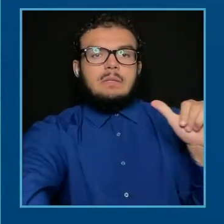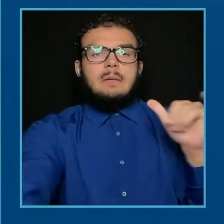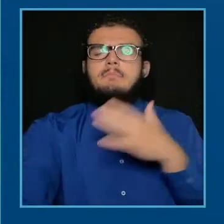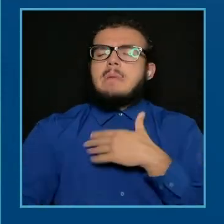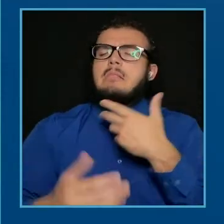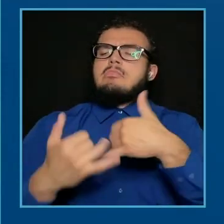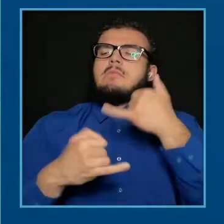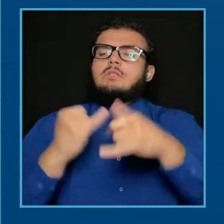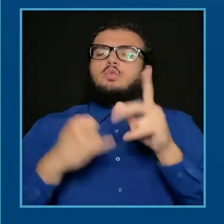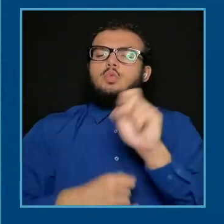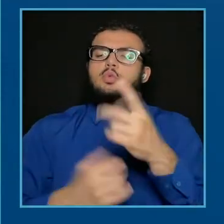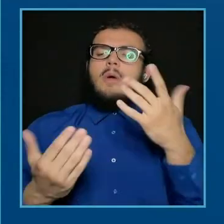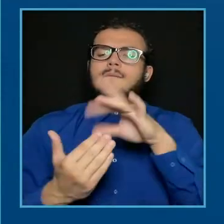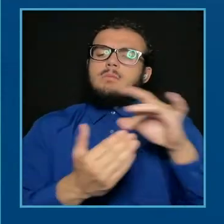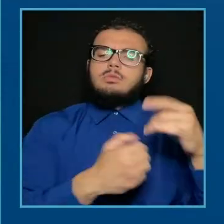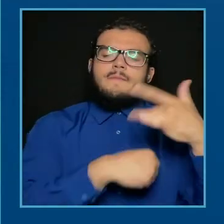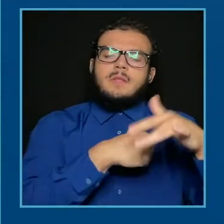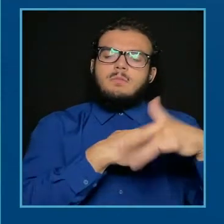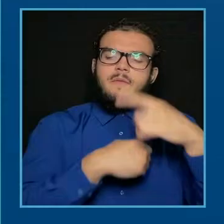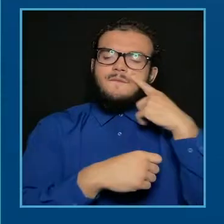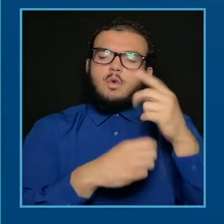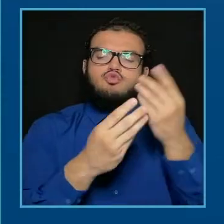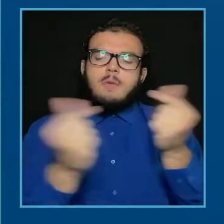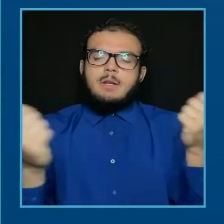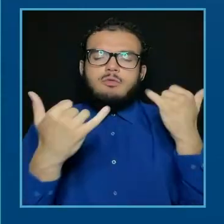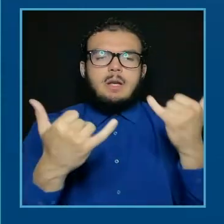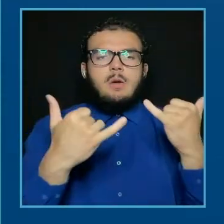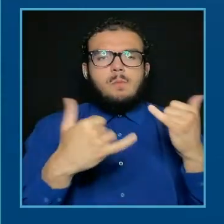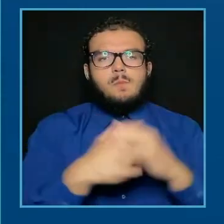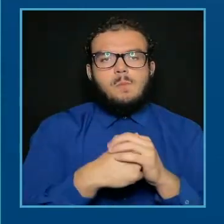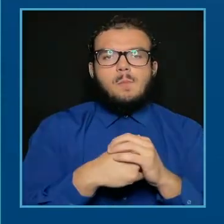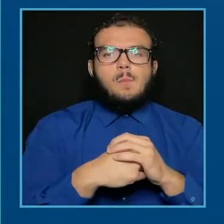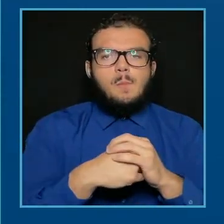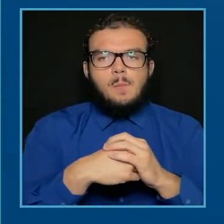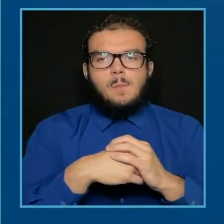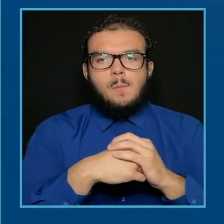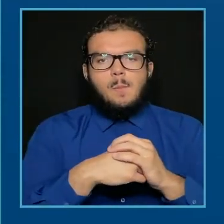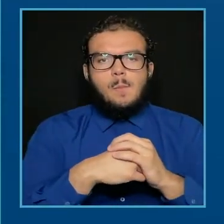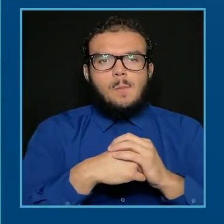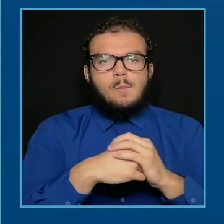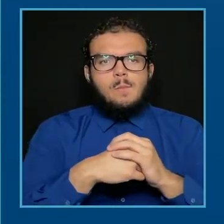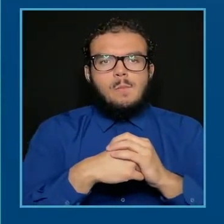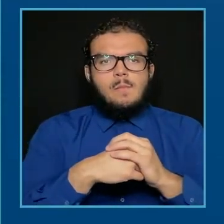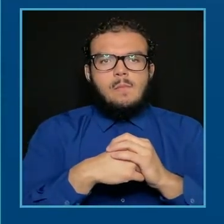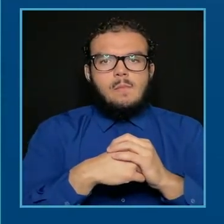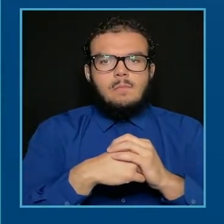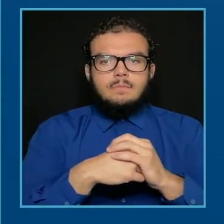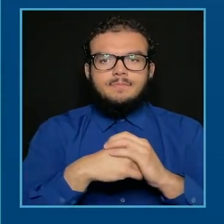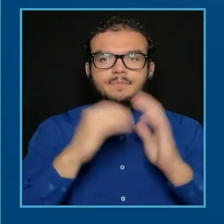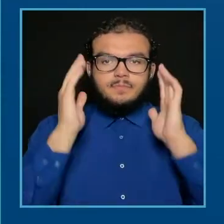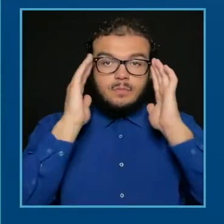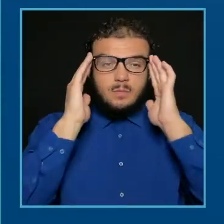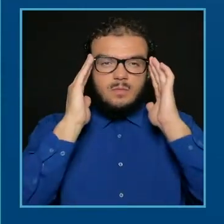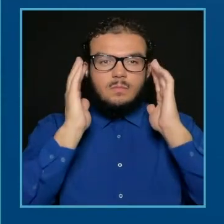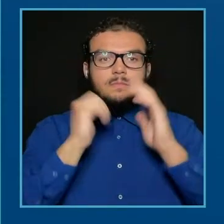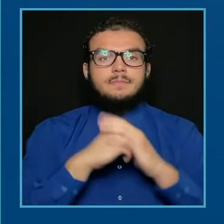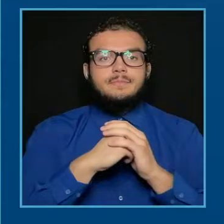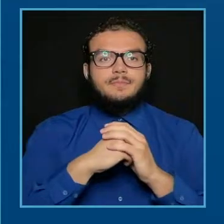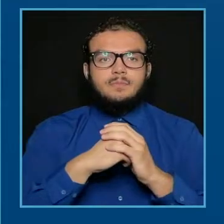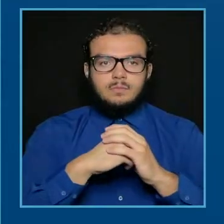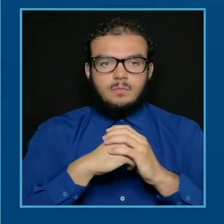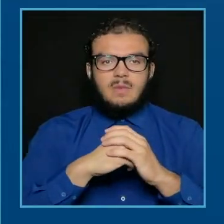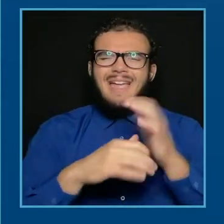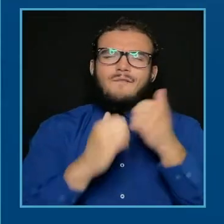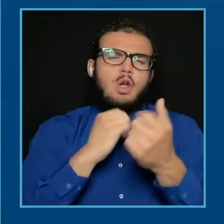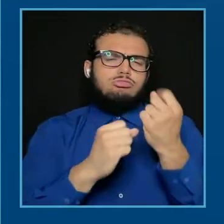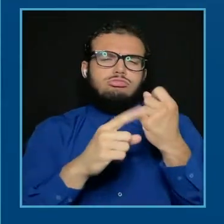are the options available as a remedy at this point, given your testimony here? So based on where things stood, everybody understood